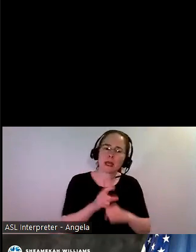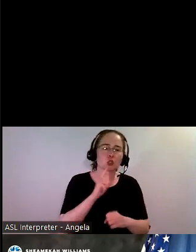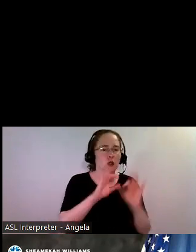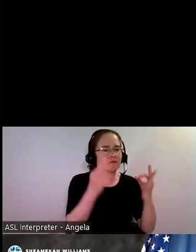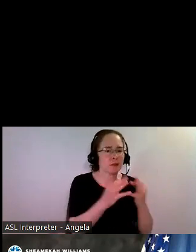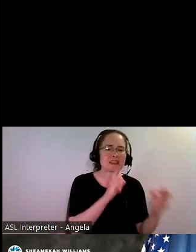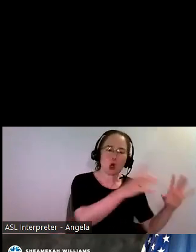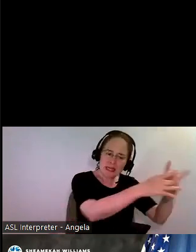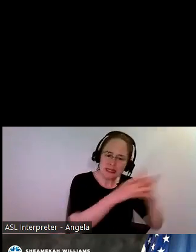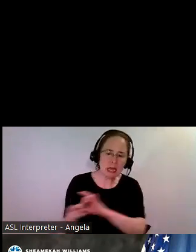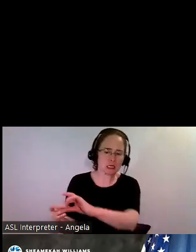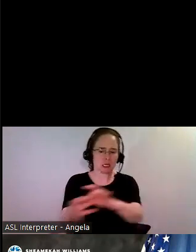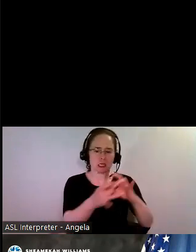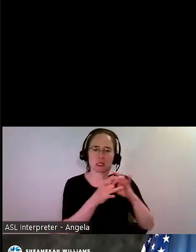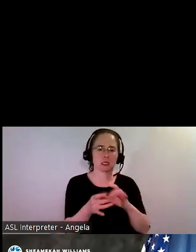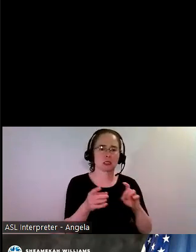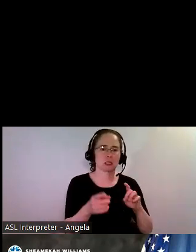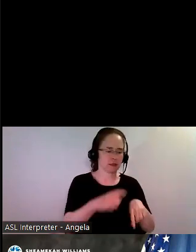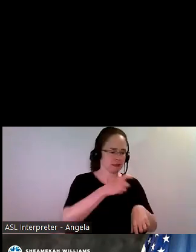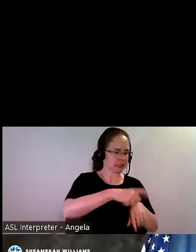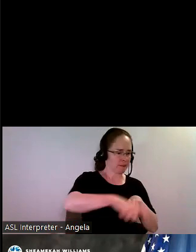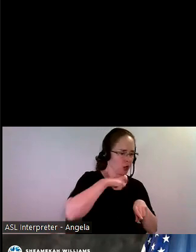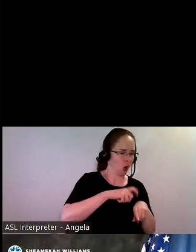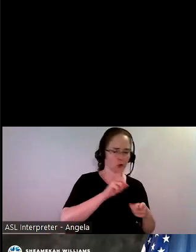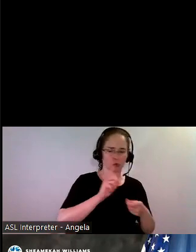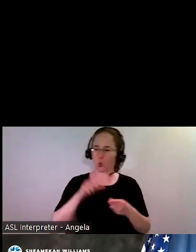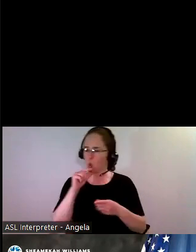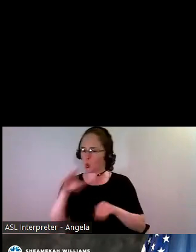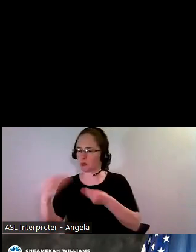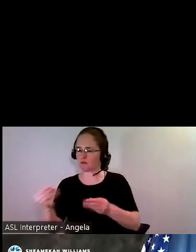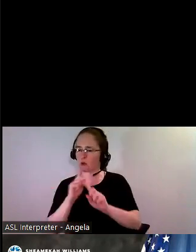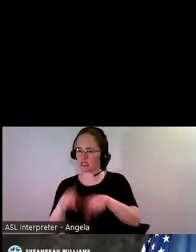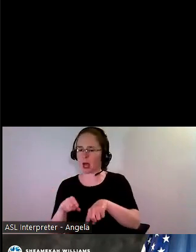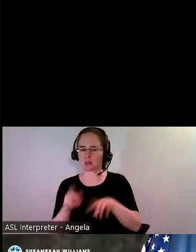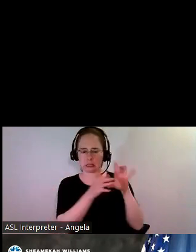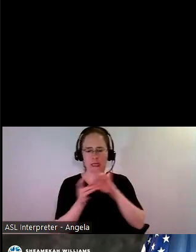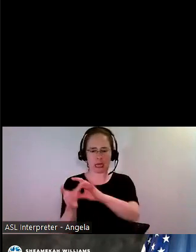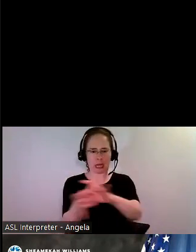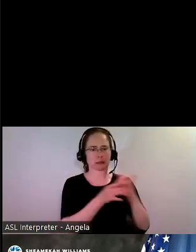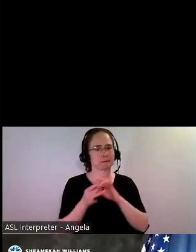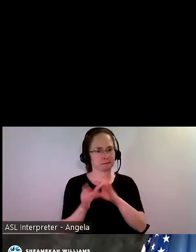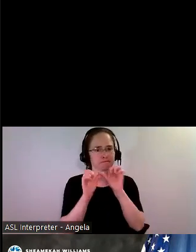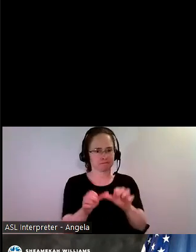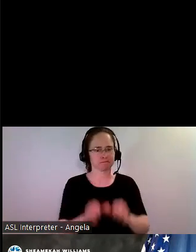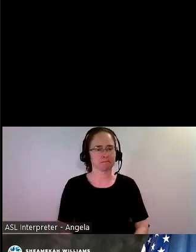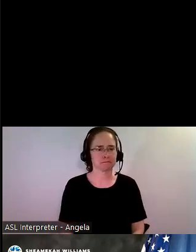to the time that they're talking to the person that's going to provide the response. Very important. Next slide, please.